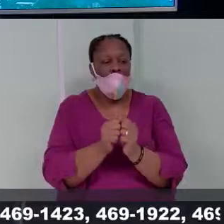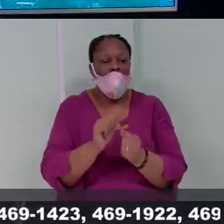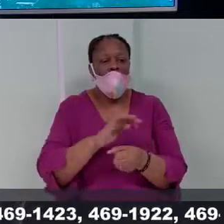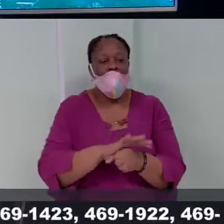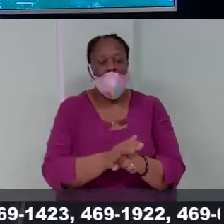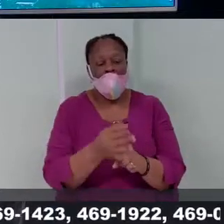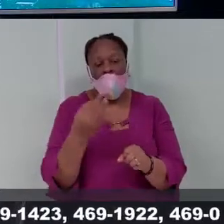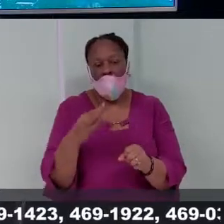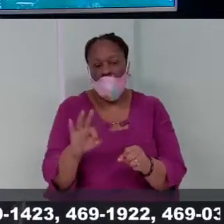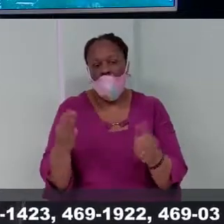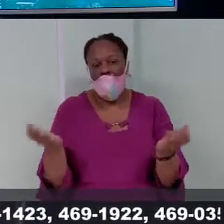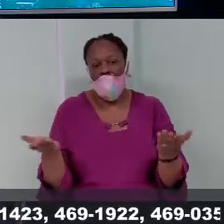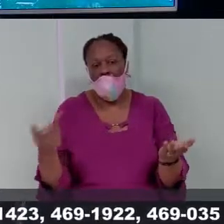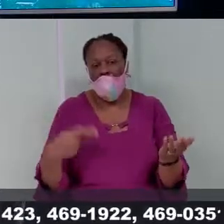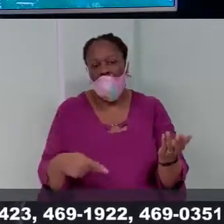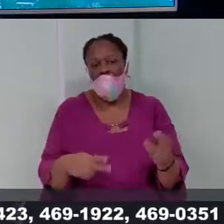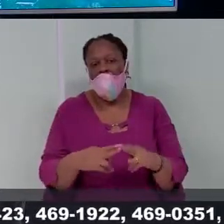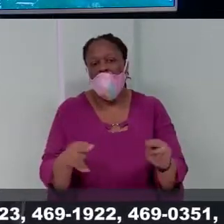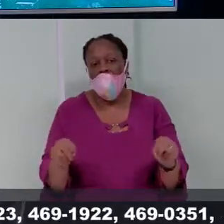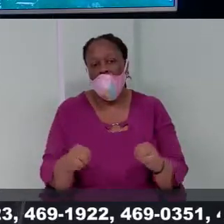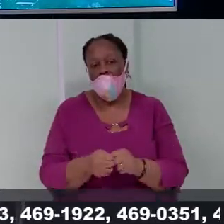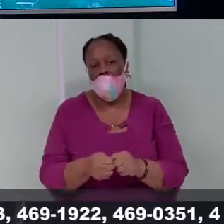report.